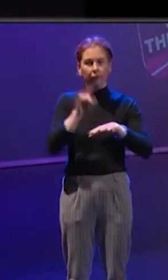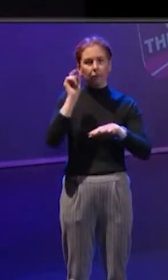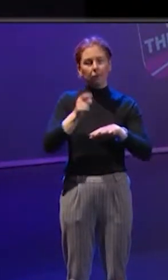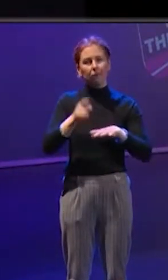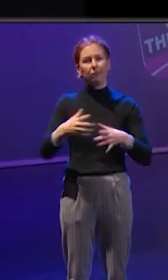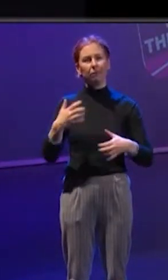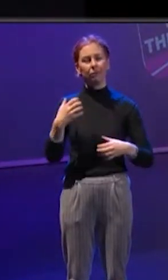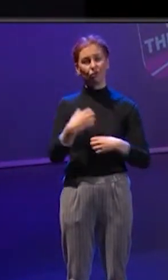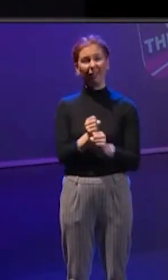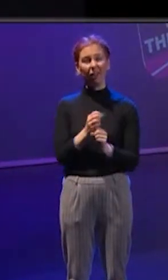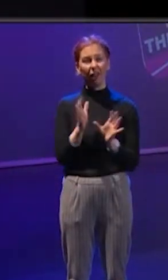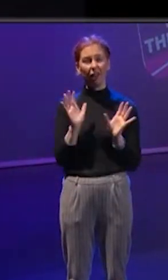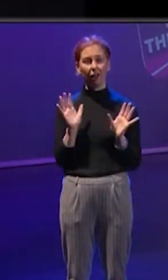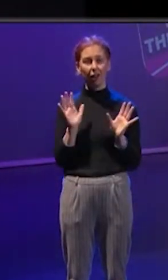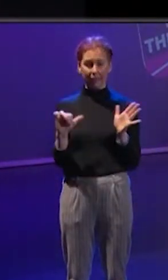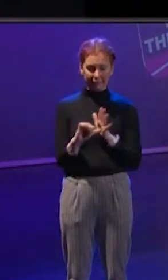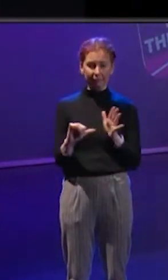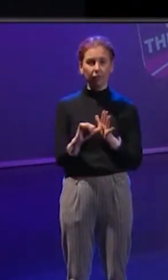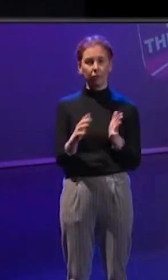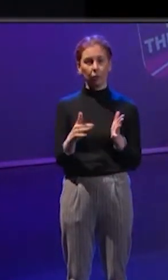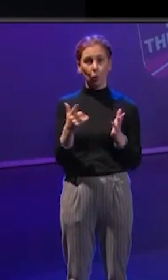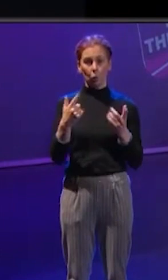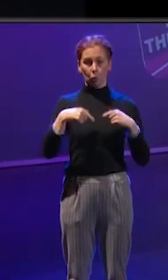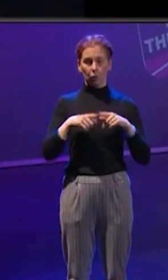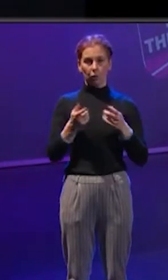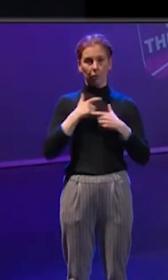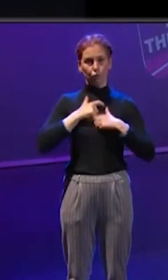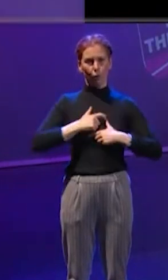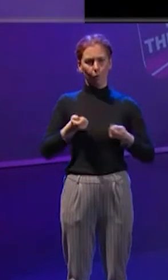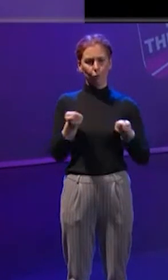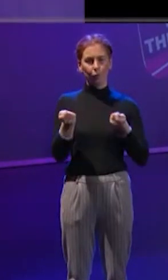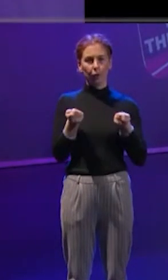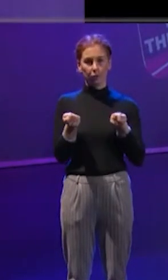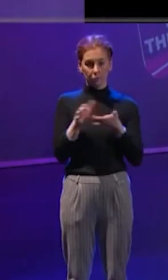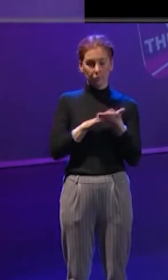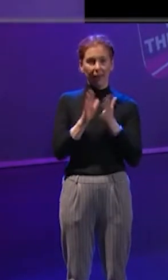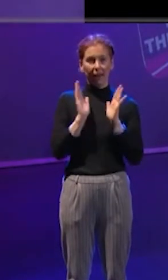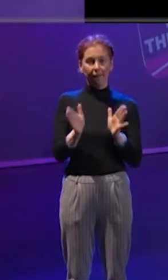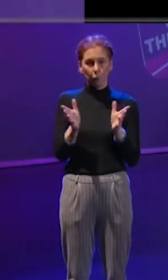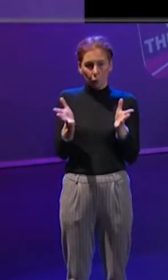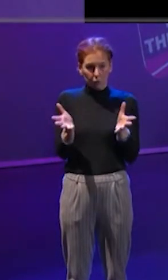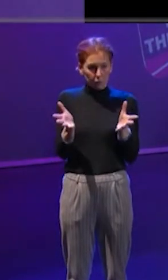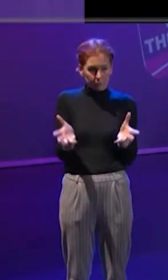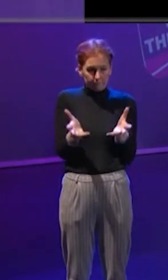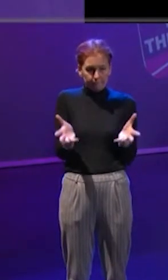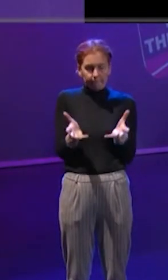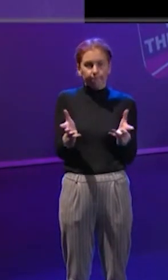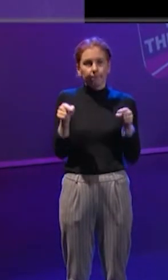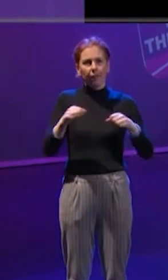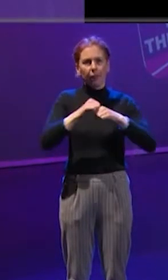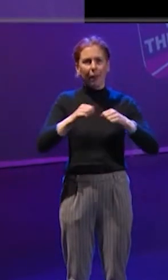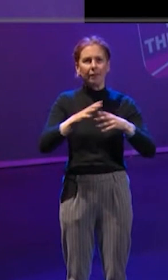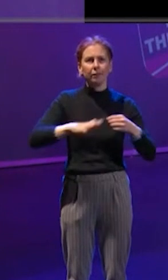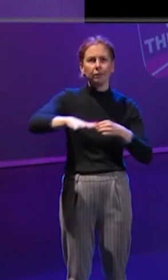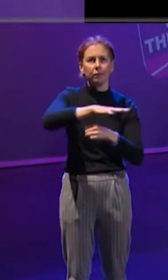And as a producer, you often have to end up holding that space for people. And it means that more often than not, my role